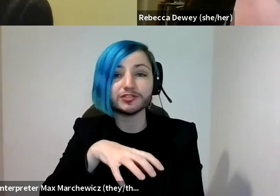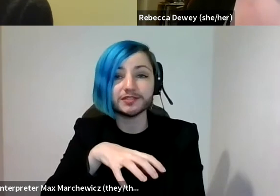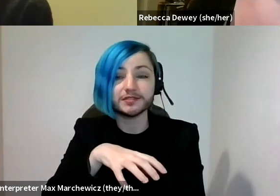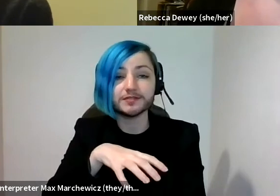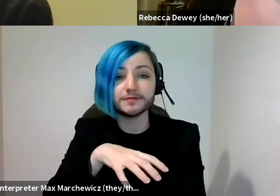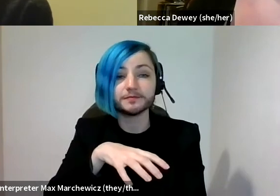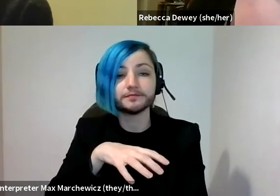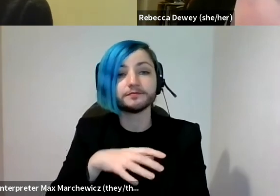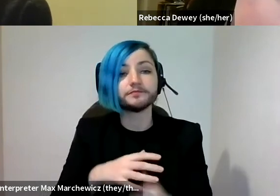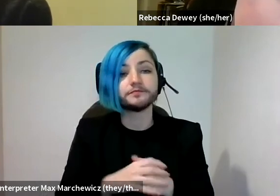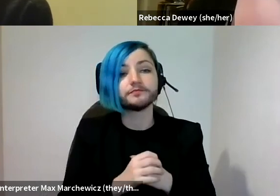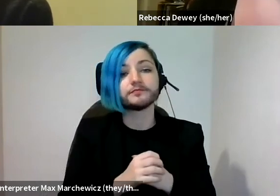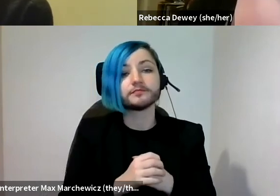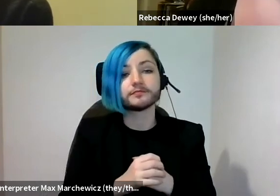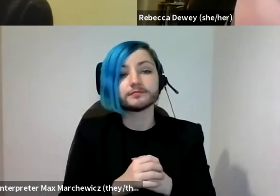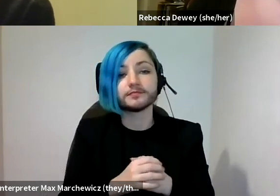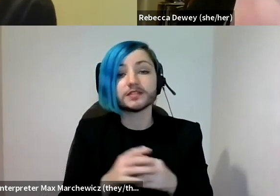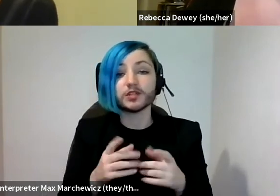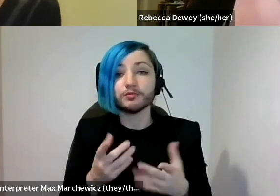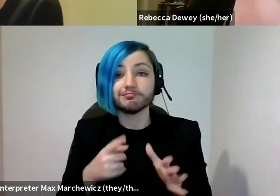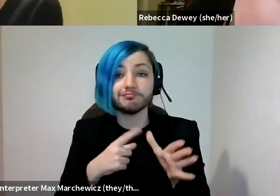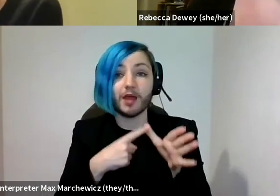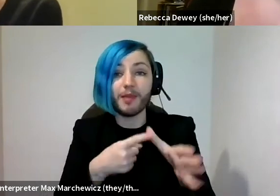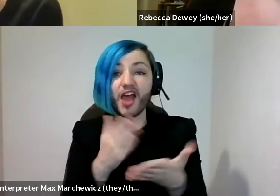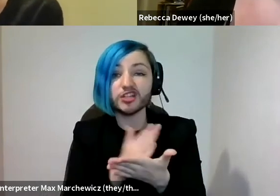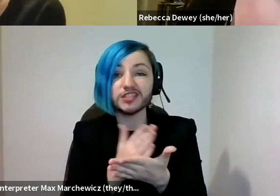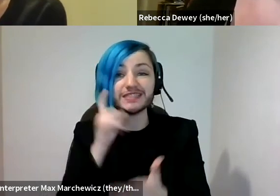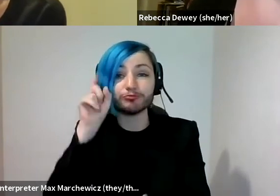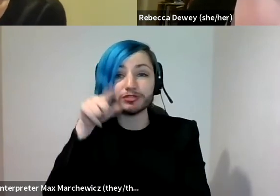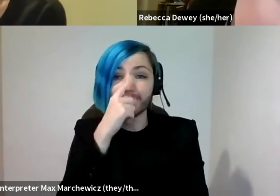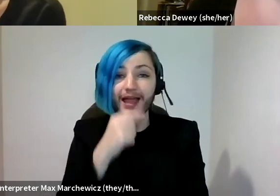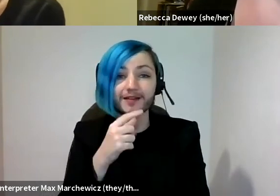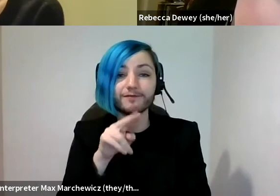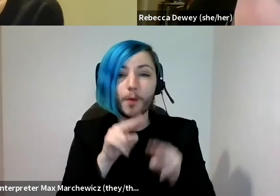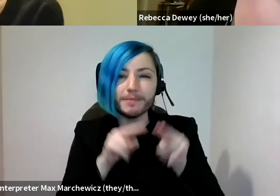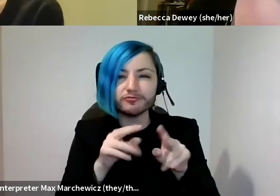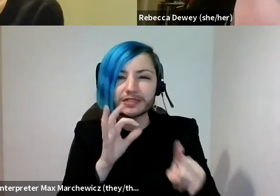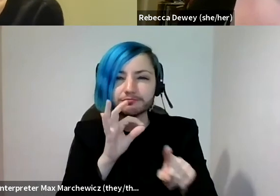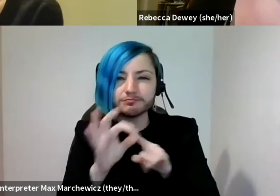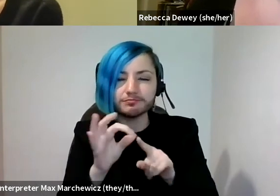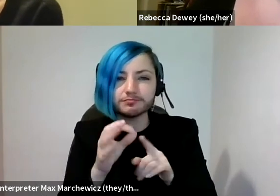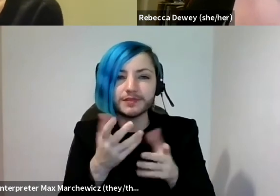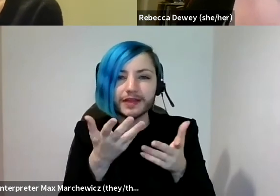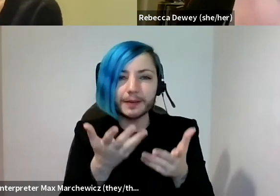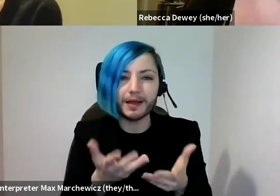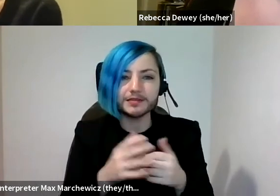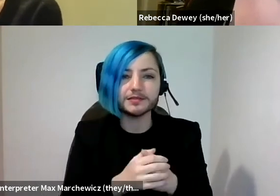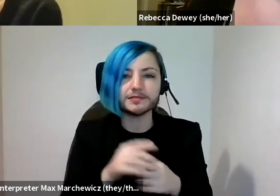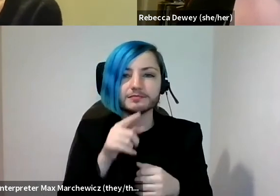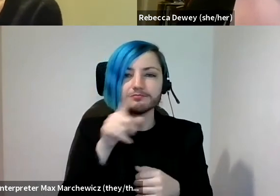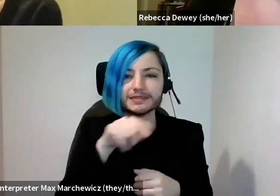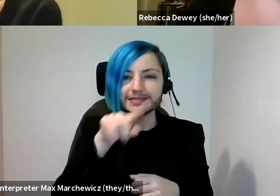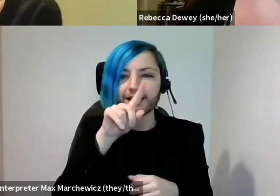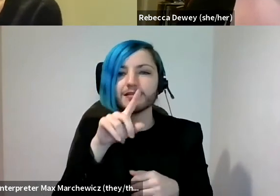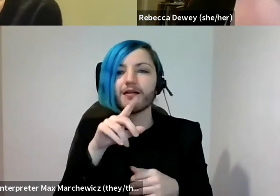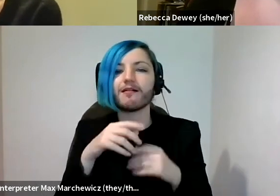by applying the uncertainty principle to measuring the position of a particular mass delta x, delta p greater